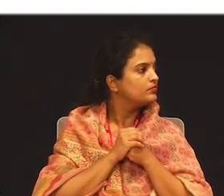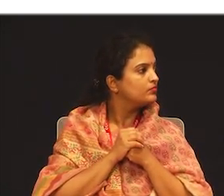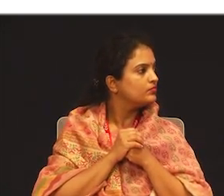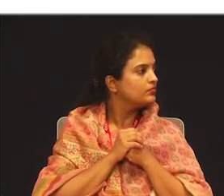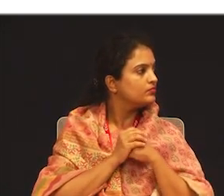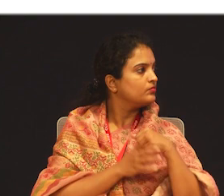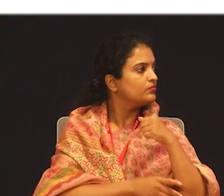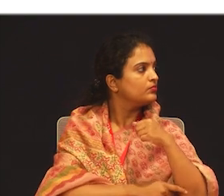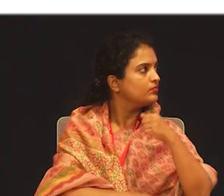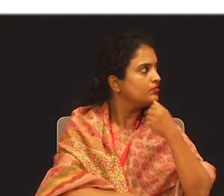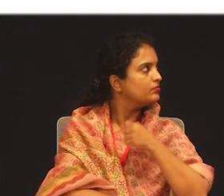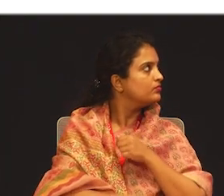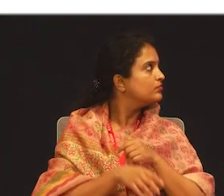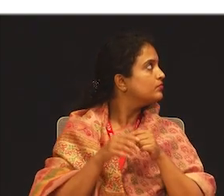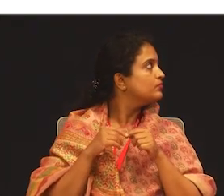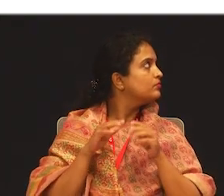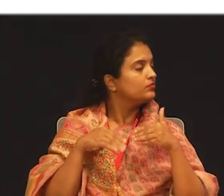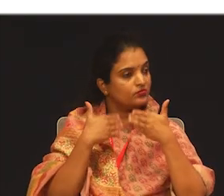didn't stop here.